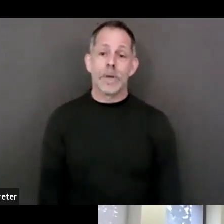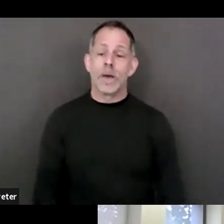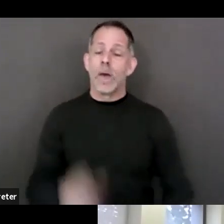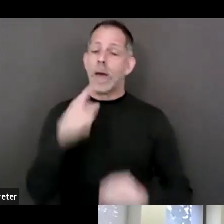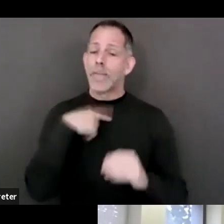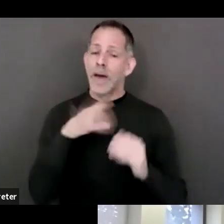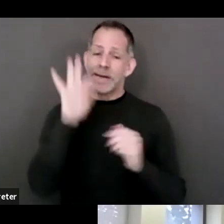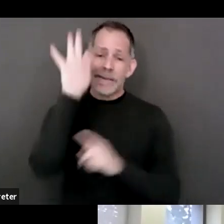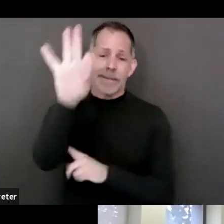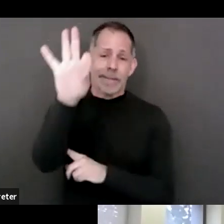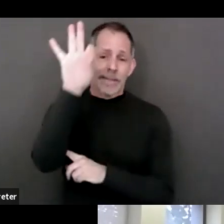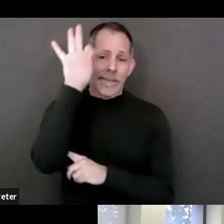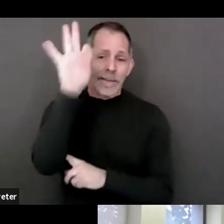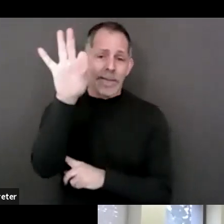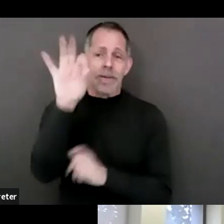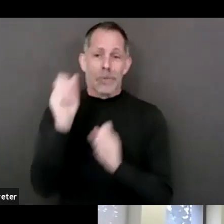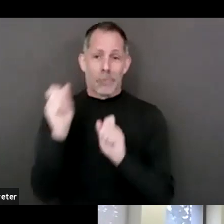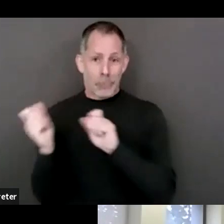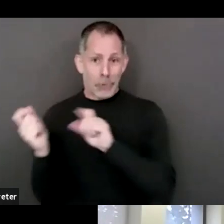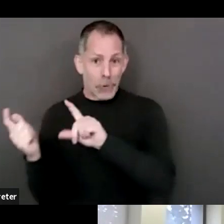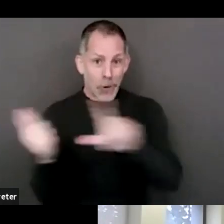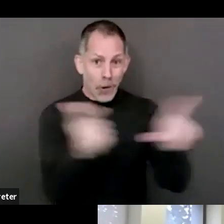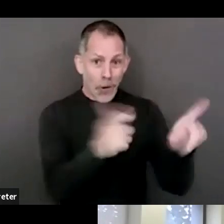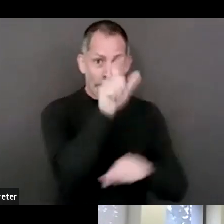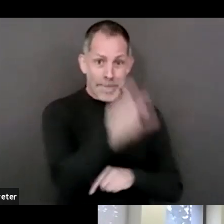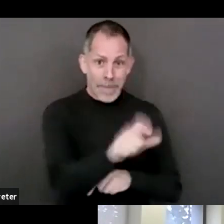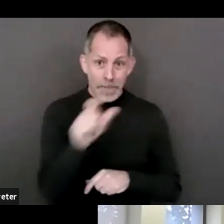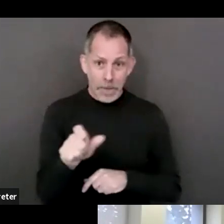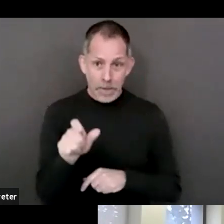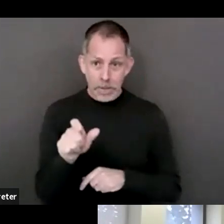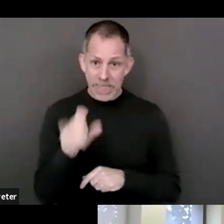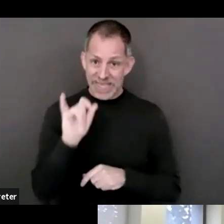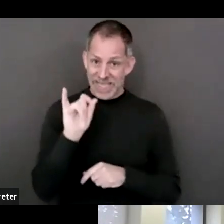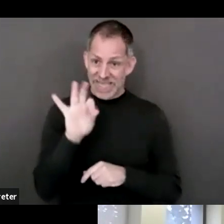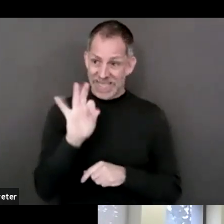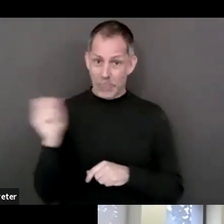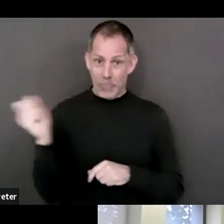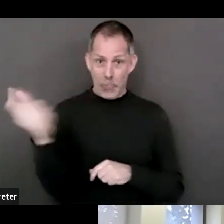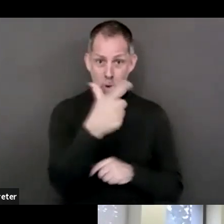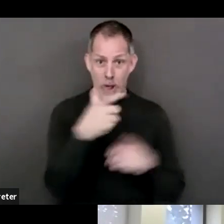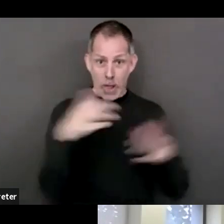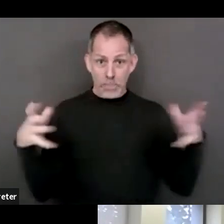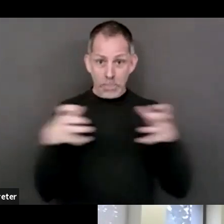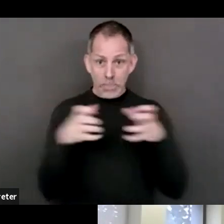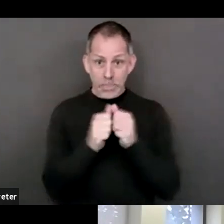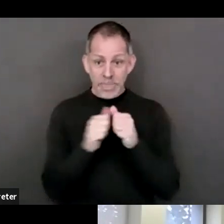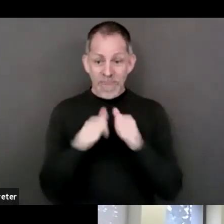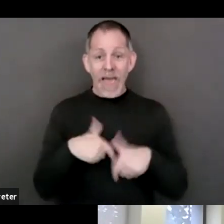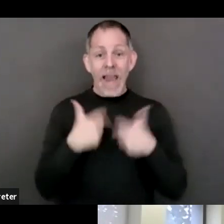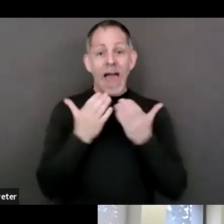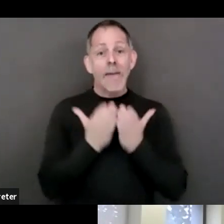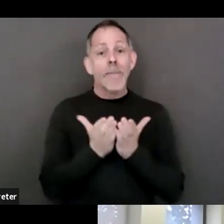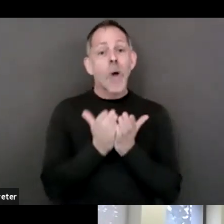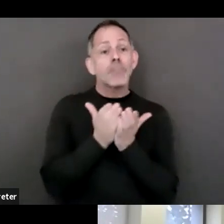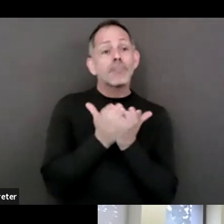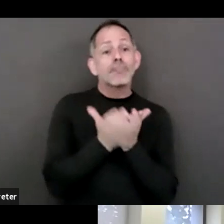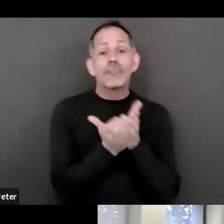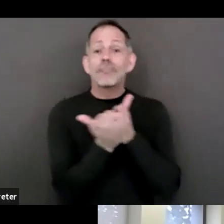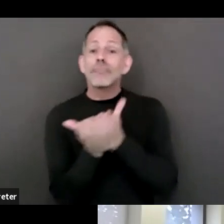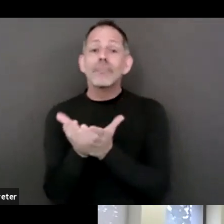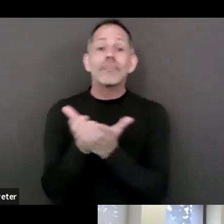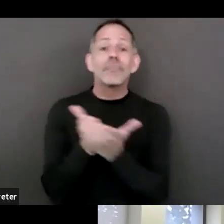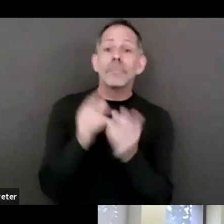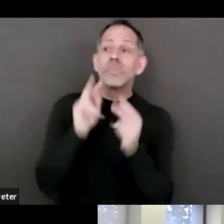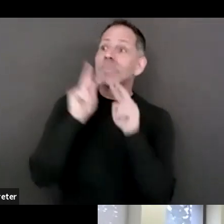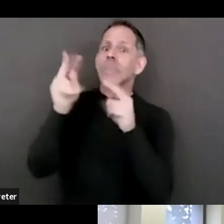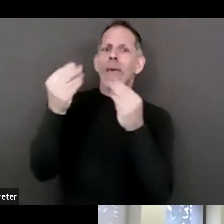it's like if we're in a lifeboat, when we see land, it's too soon to jump in the water and swim to shore. And I think that there's a little